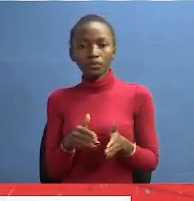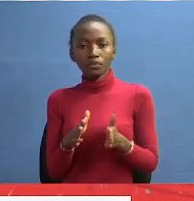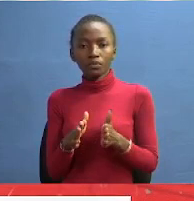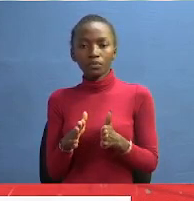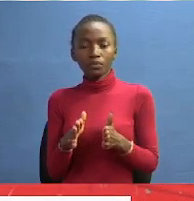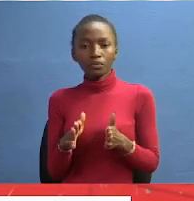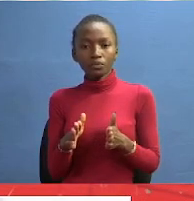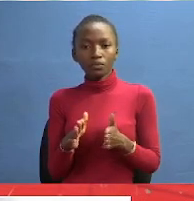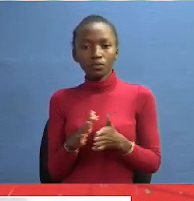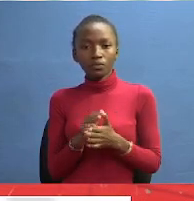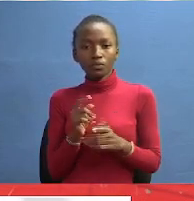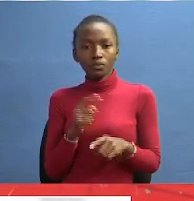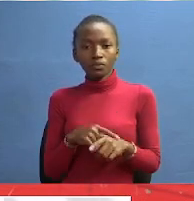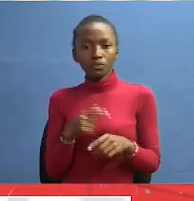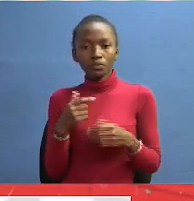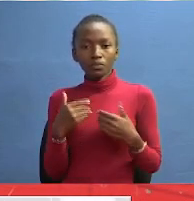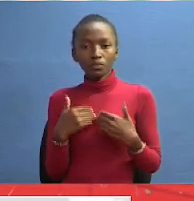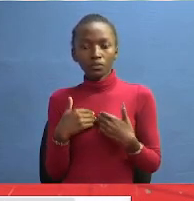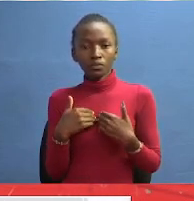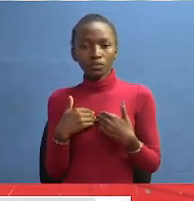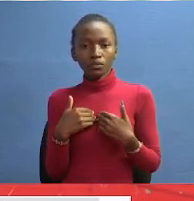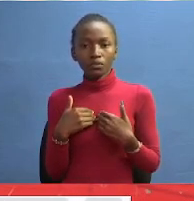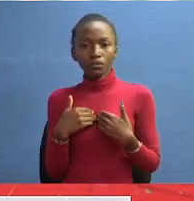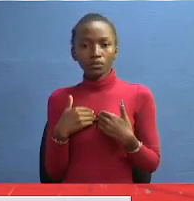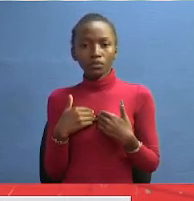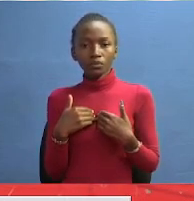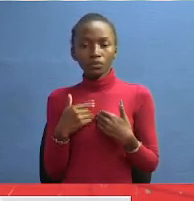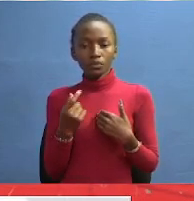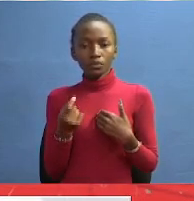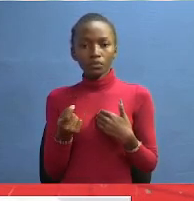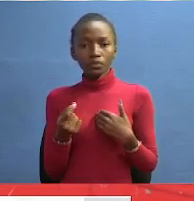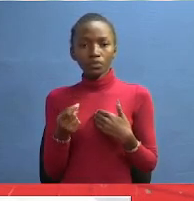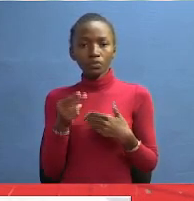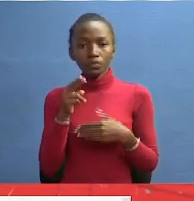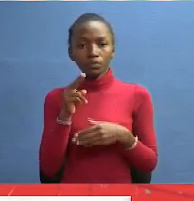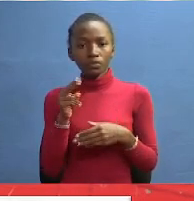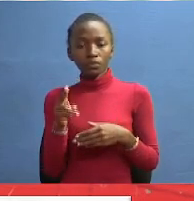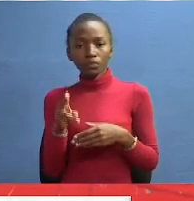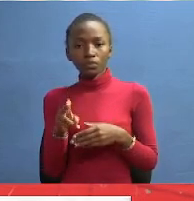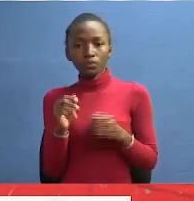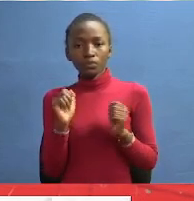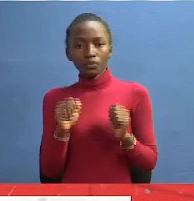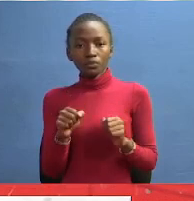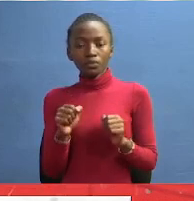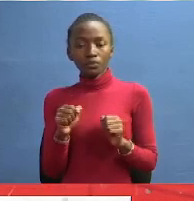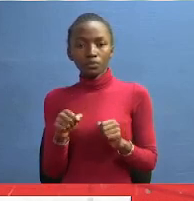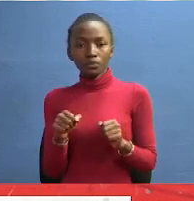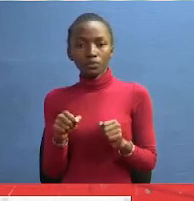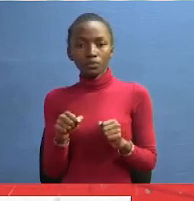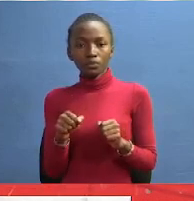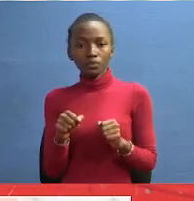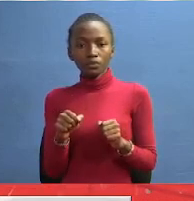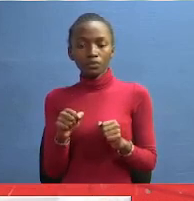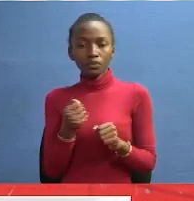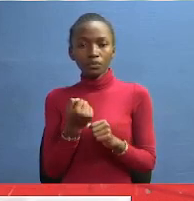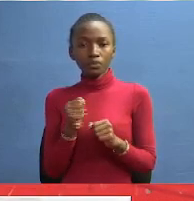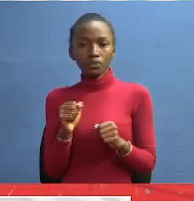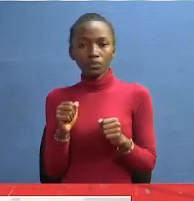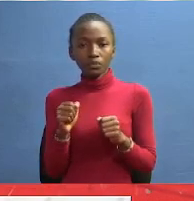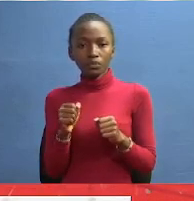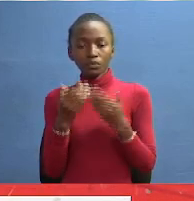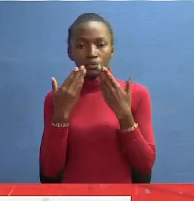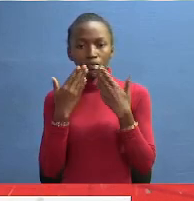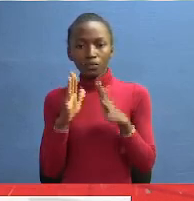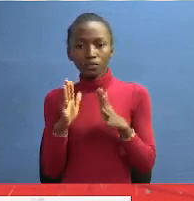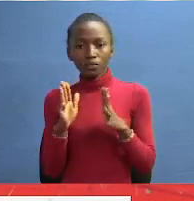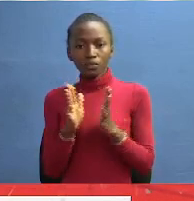have the proliferation of small arms and light weapons, that means that even with the conflict, it will not be militarized. The only